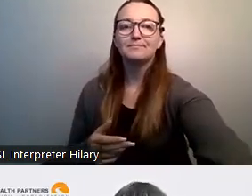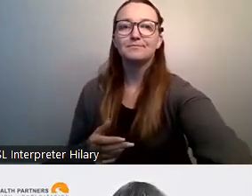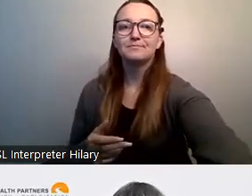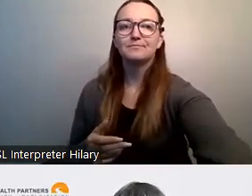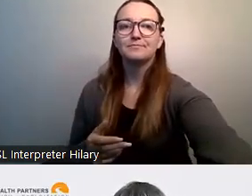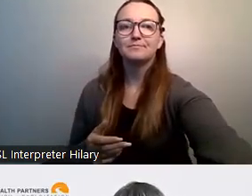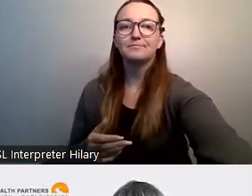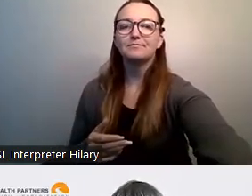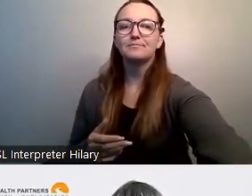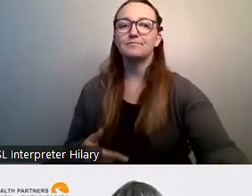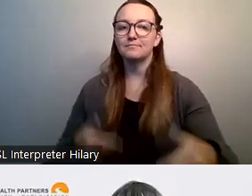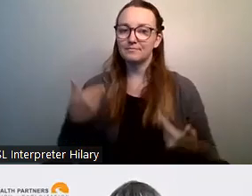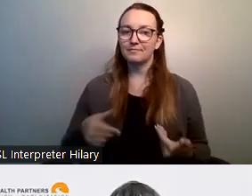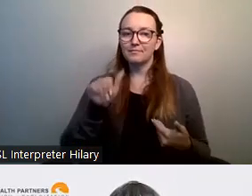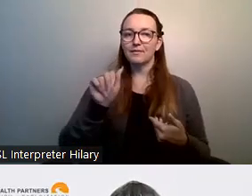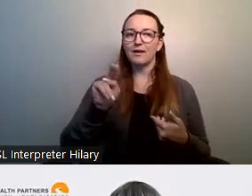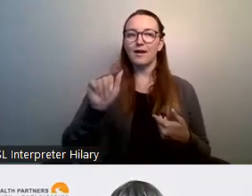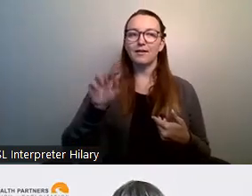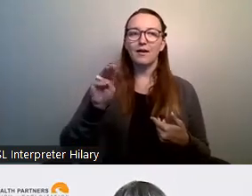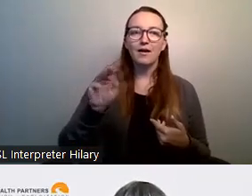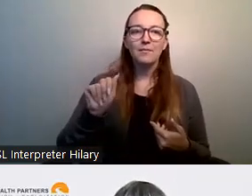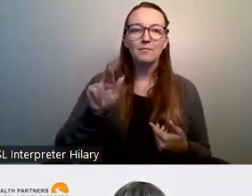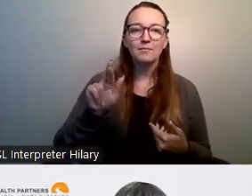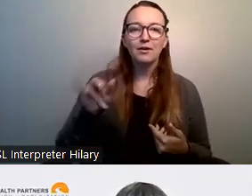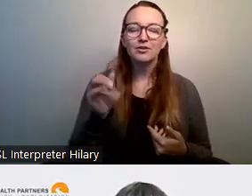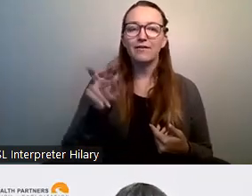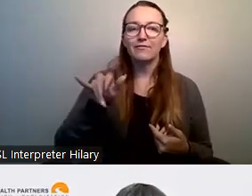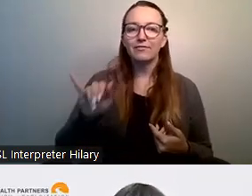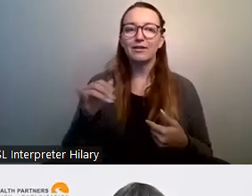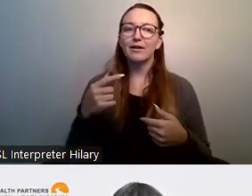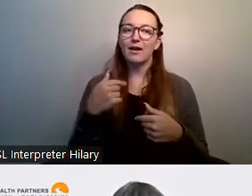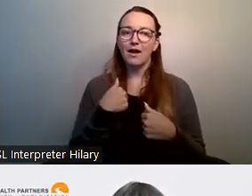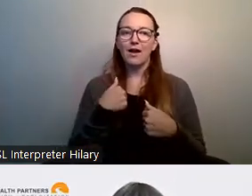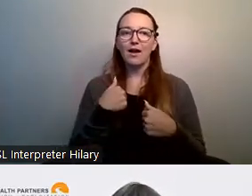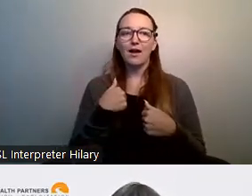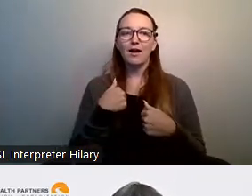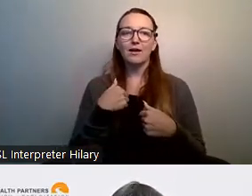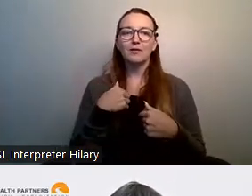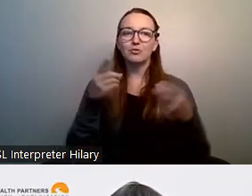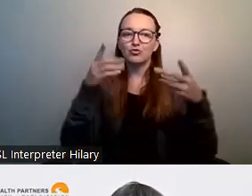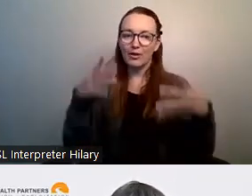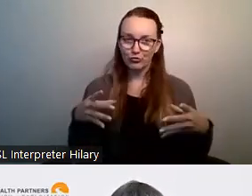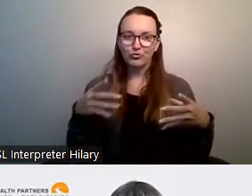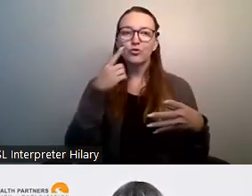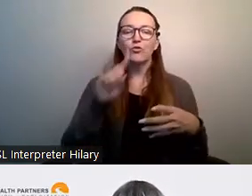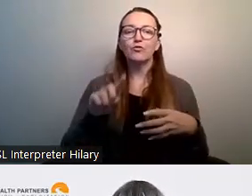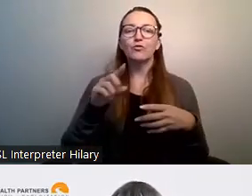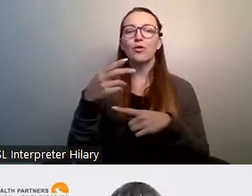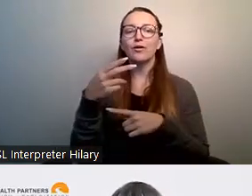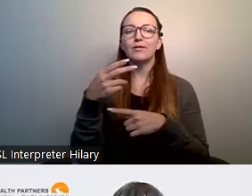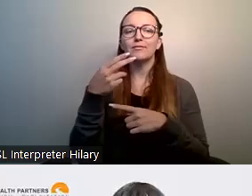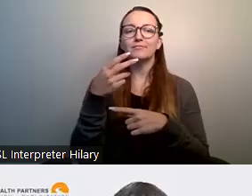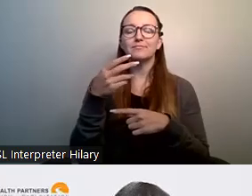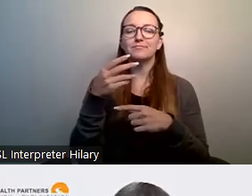Anna Mariavi, and I direct our project Health Partners on IPV and Exploitation at Futures Without Violence. And I'm joined